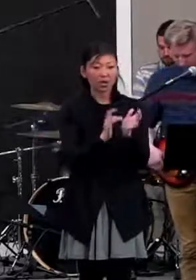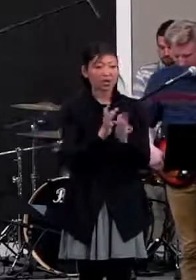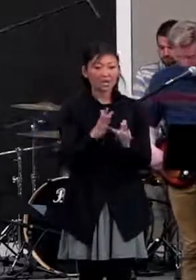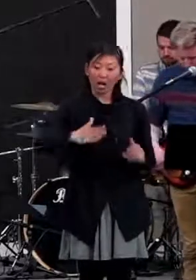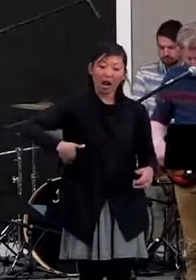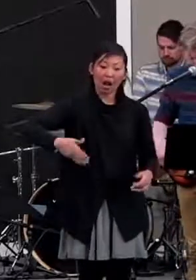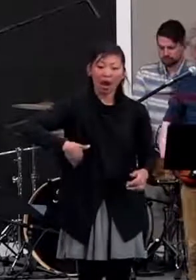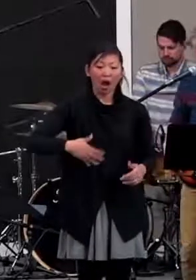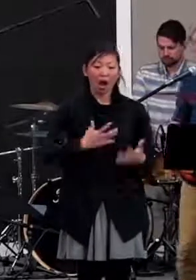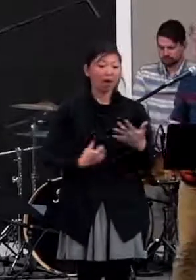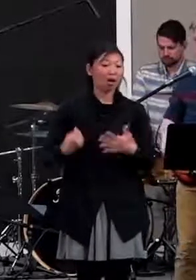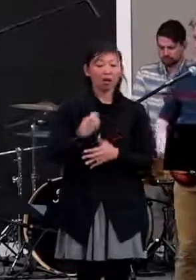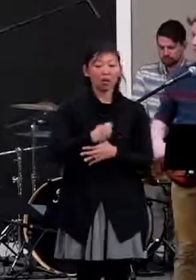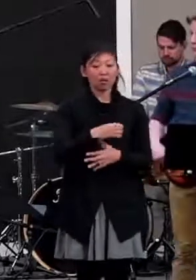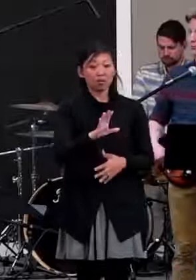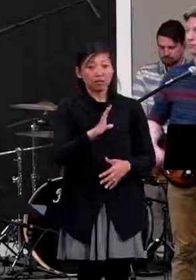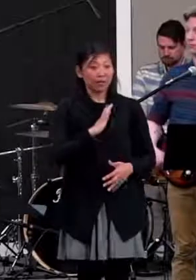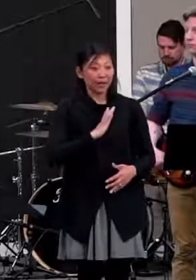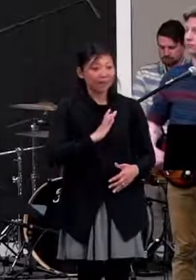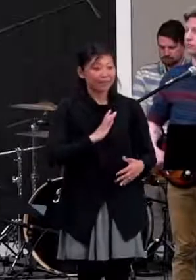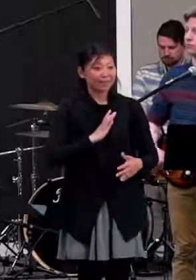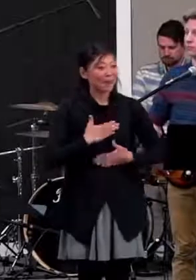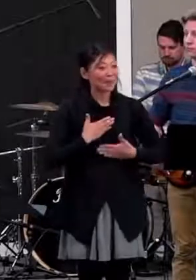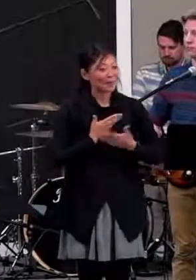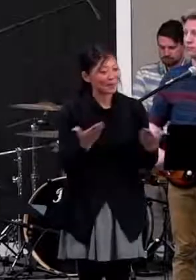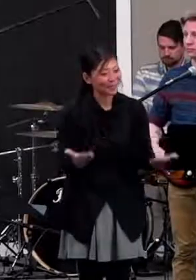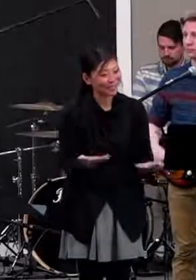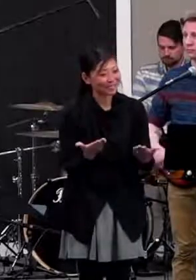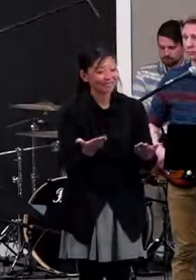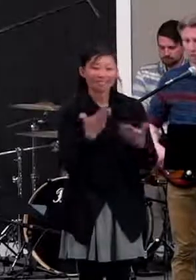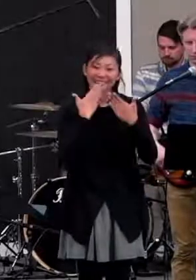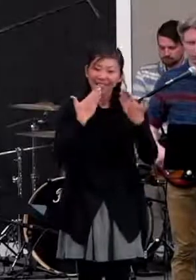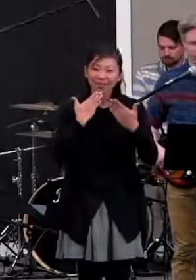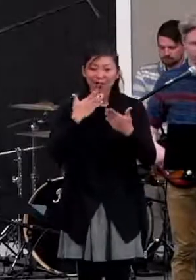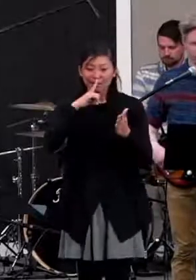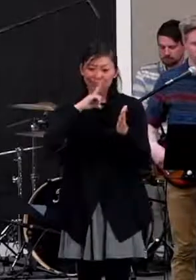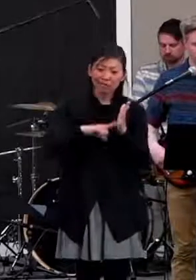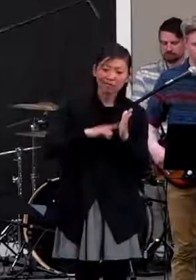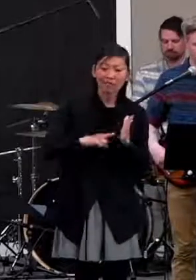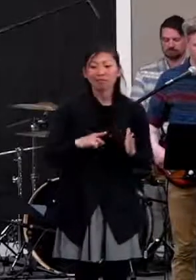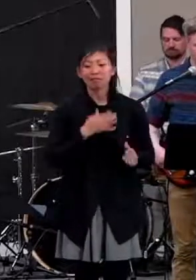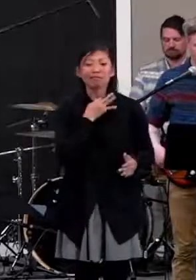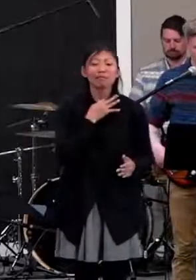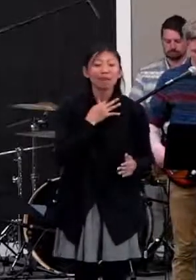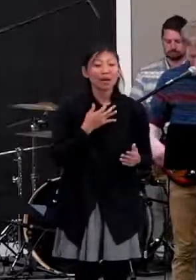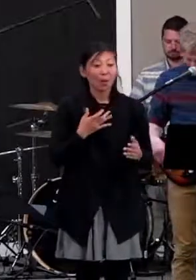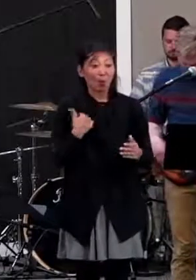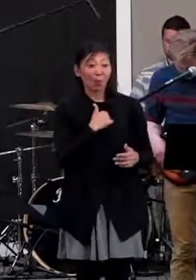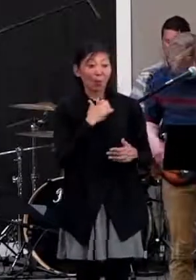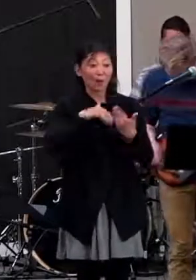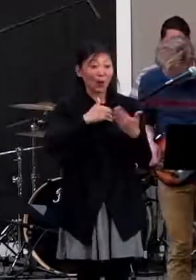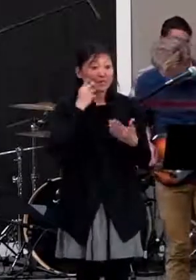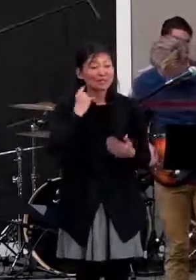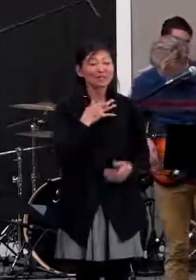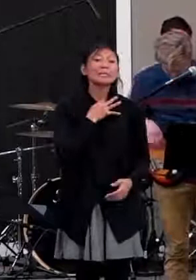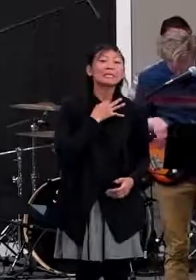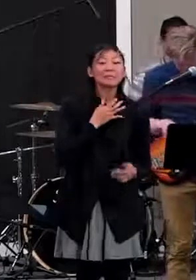Jesus. I just want to say, I'm really glad you're here. Thanks for checking things out. In fact, we've all been there before, but here's what I would